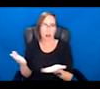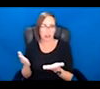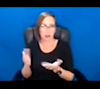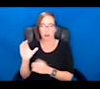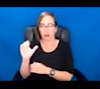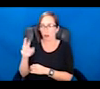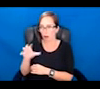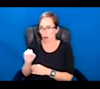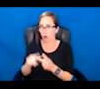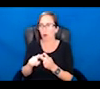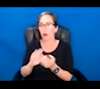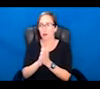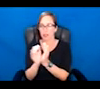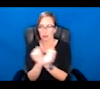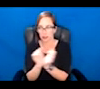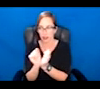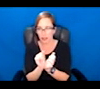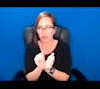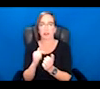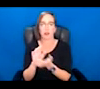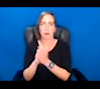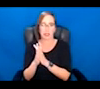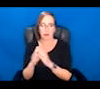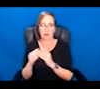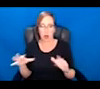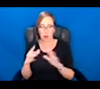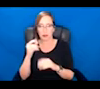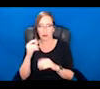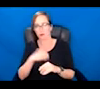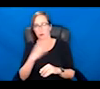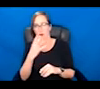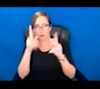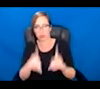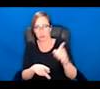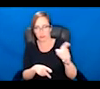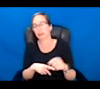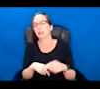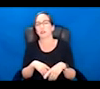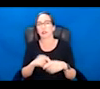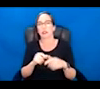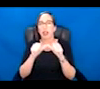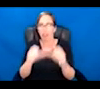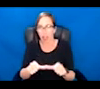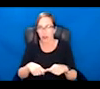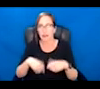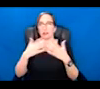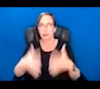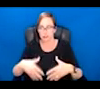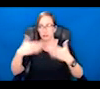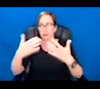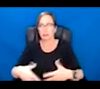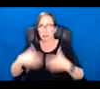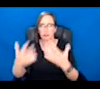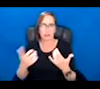enslaved, and became other people's property. And enslavement, and then even as kind of emancipation started to